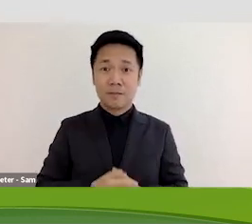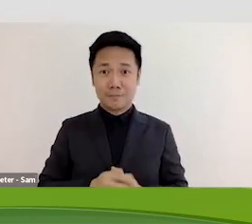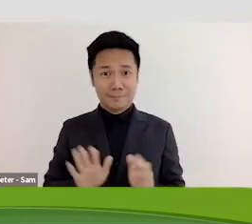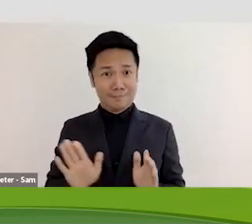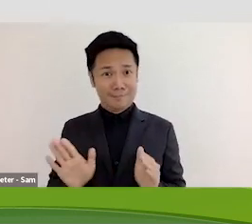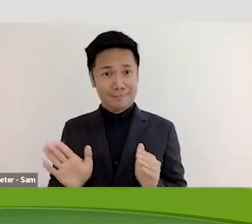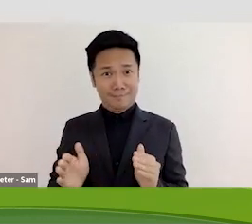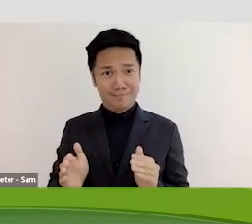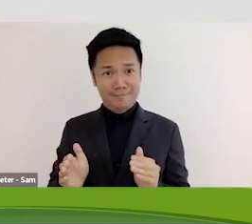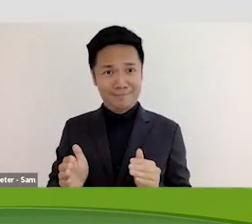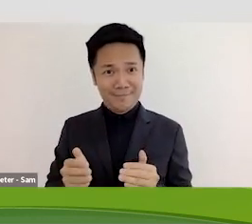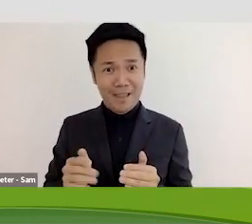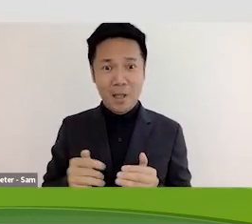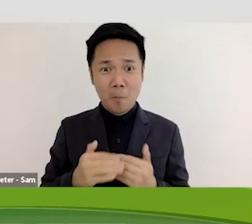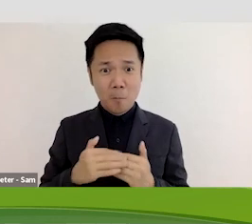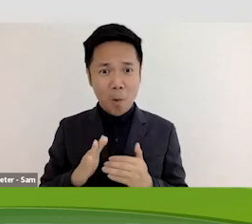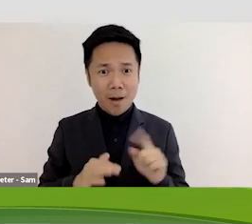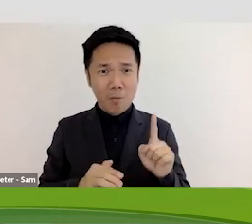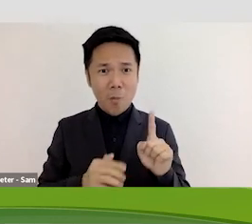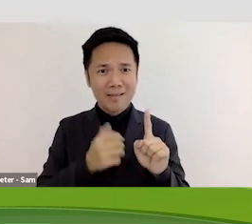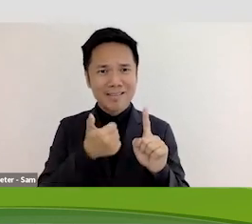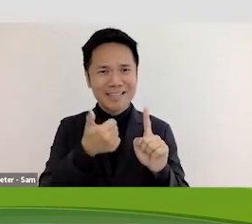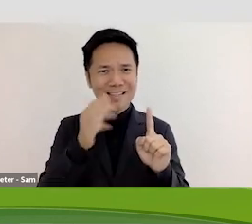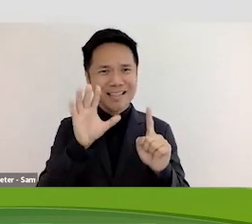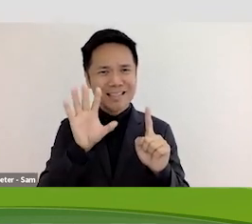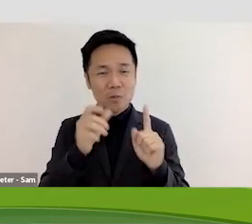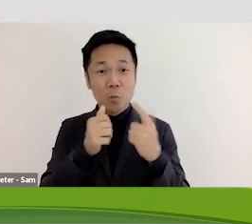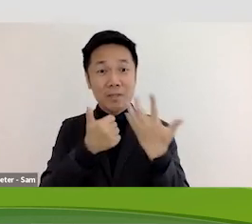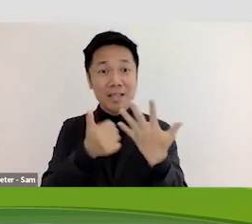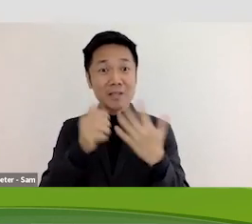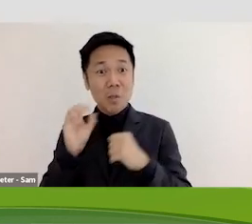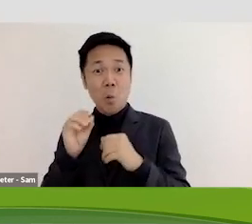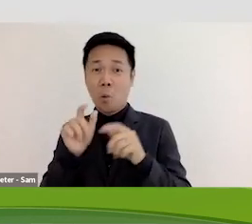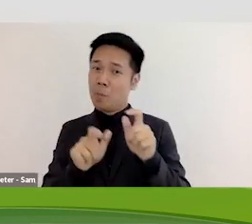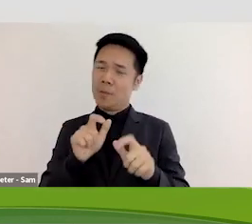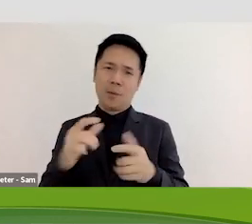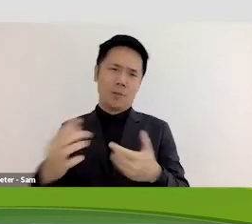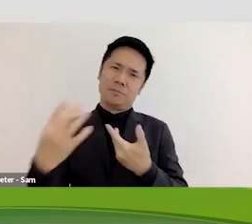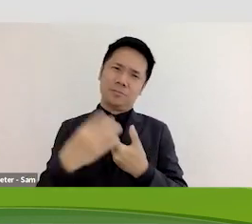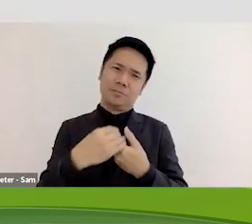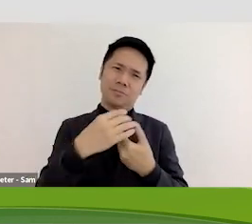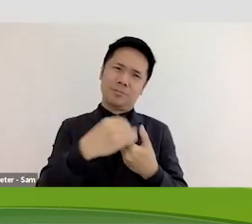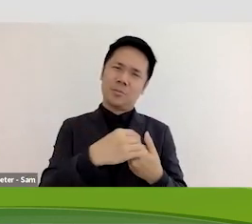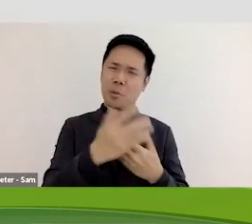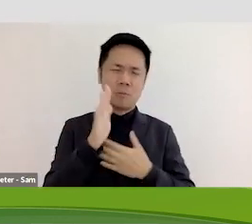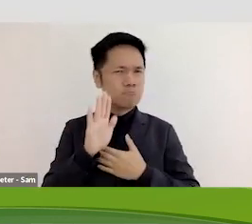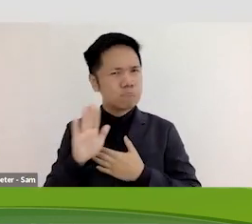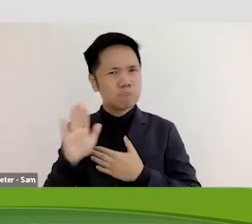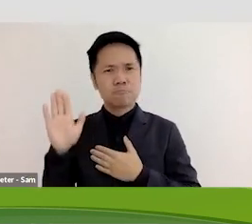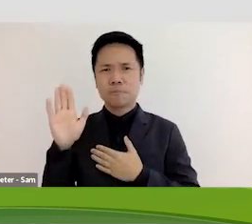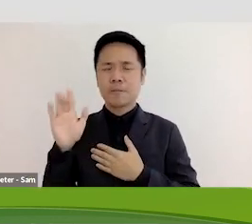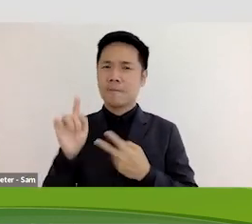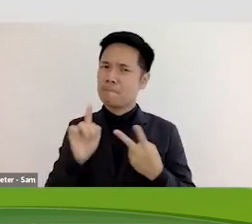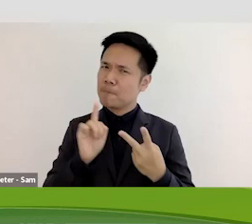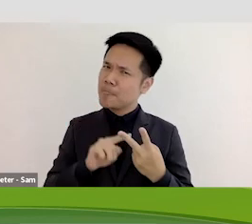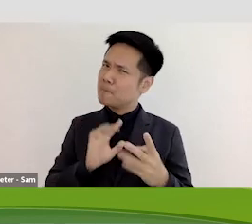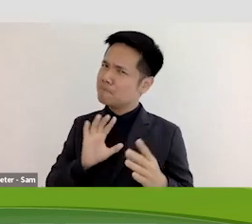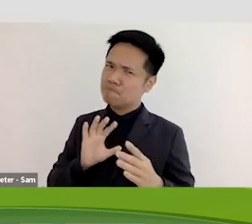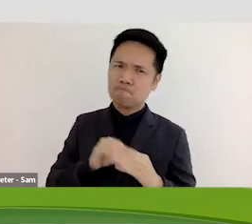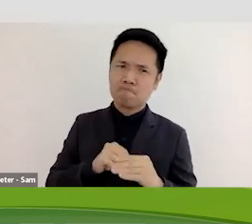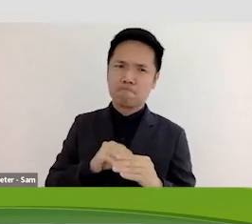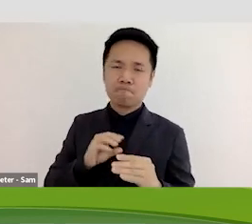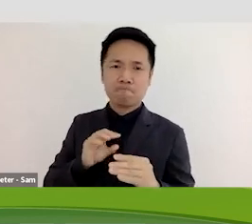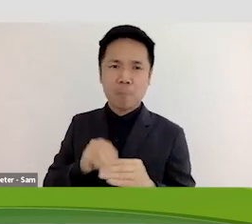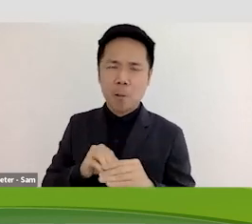can see, there are more than 160 people logged on, which shows the level of involvement, the interest, and the importance of what we